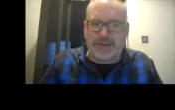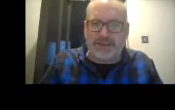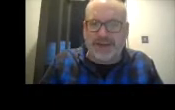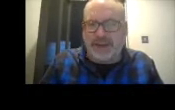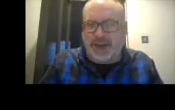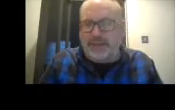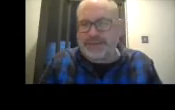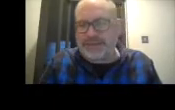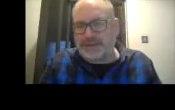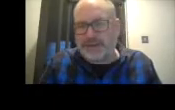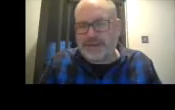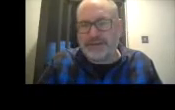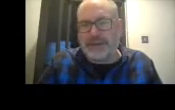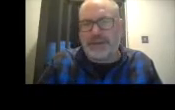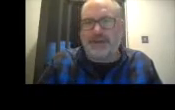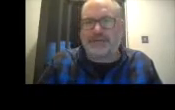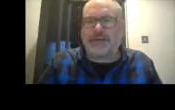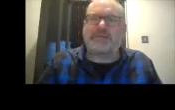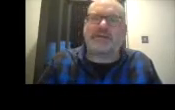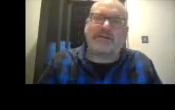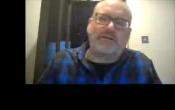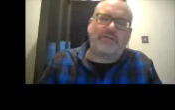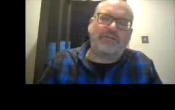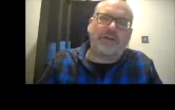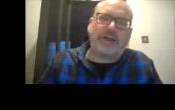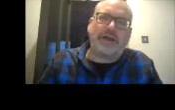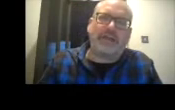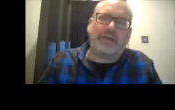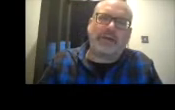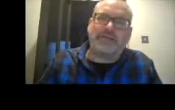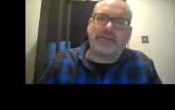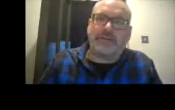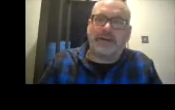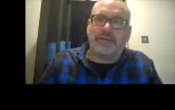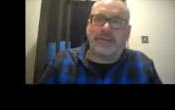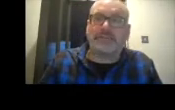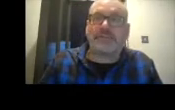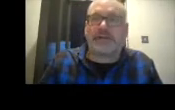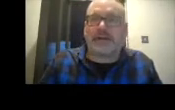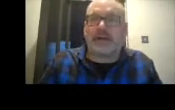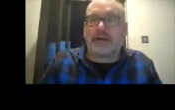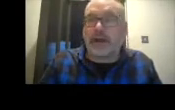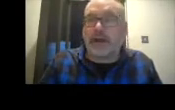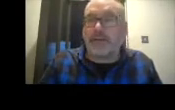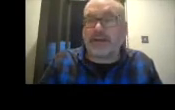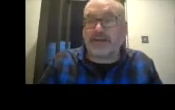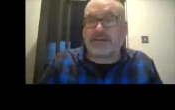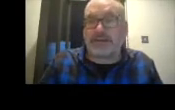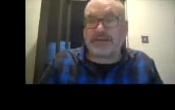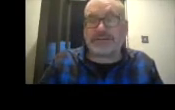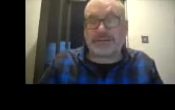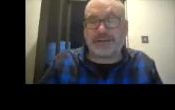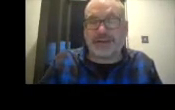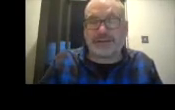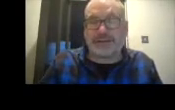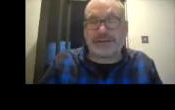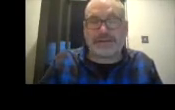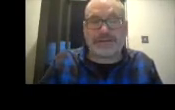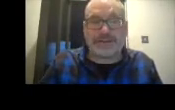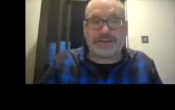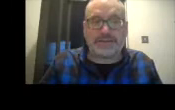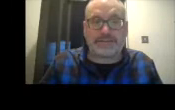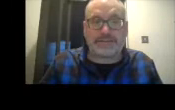and really, I think, significant in terms of the queer history of Ireland. But I would argue, actually, it's